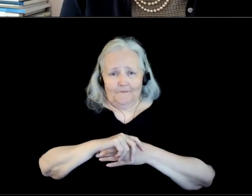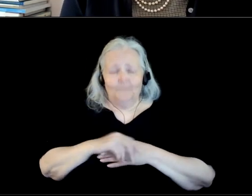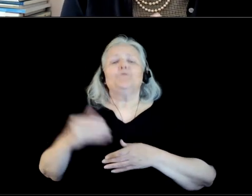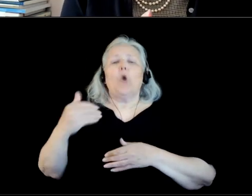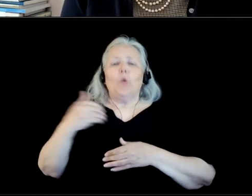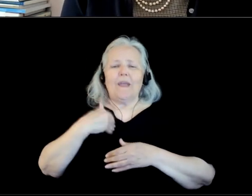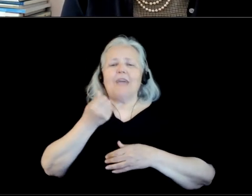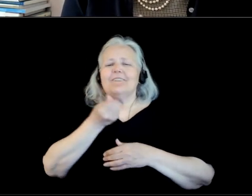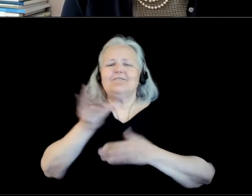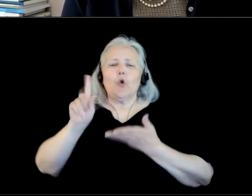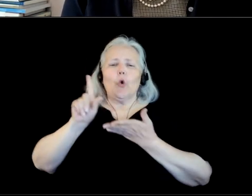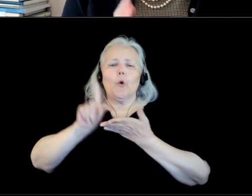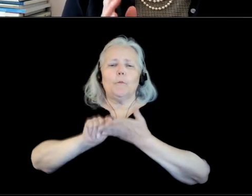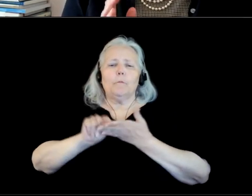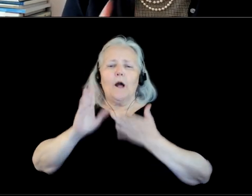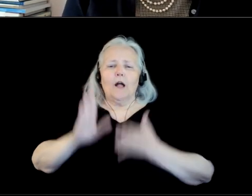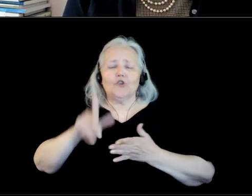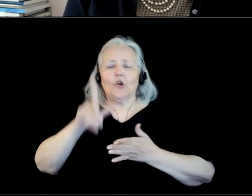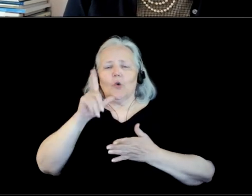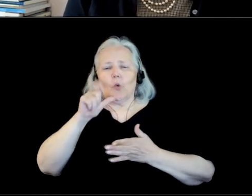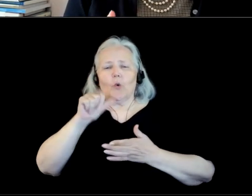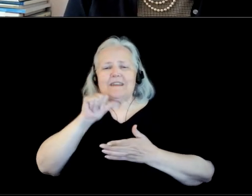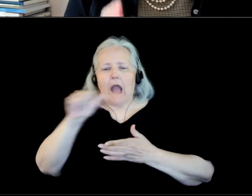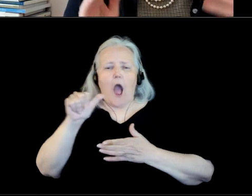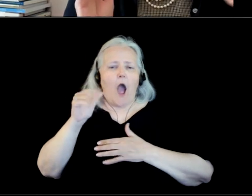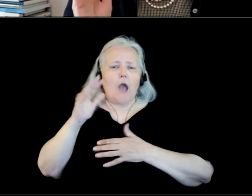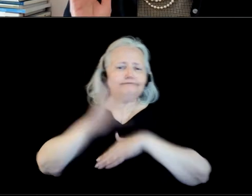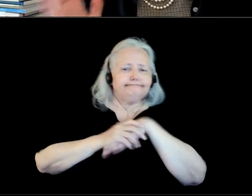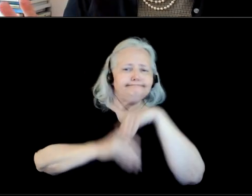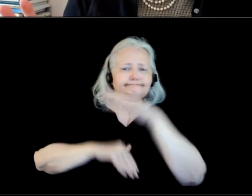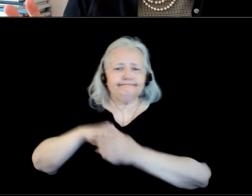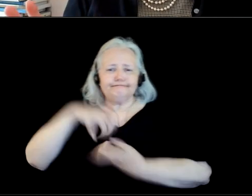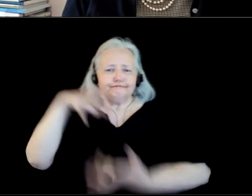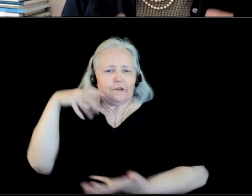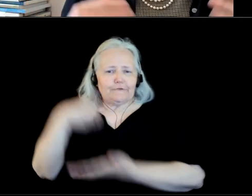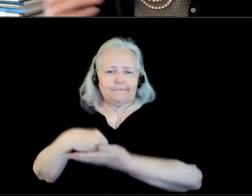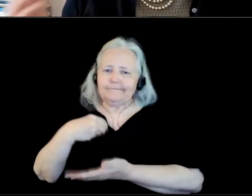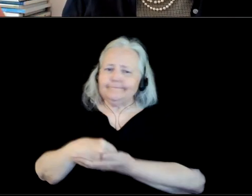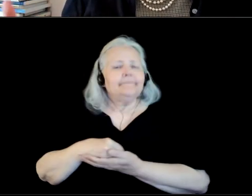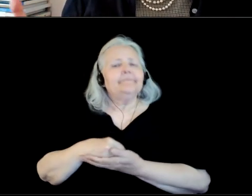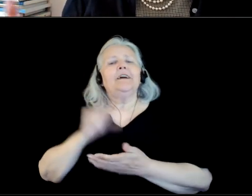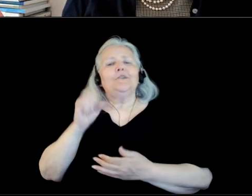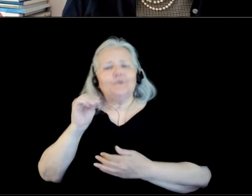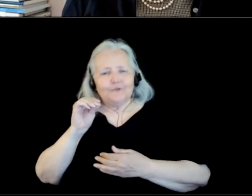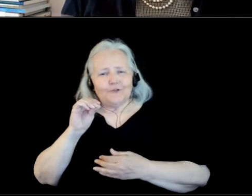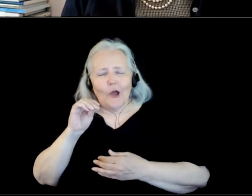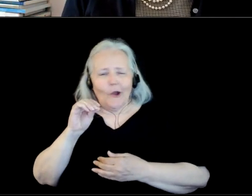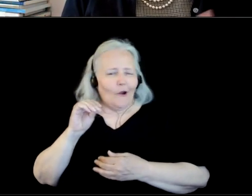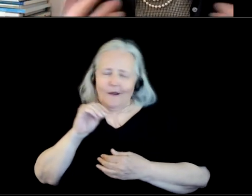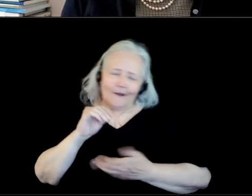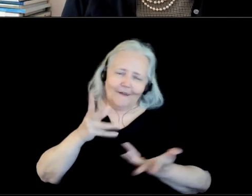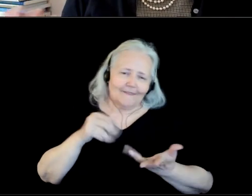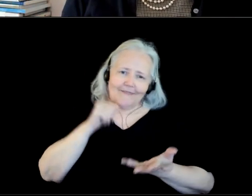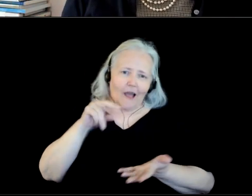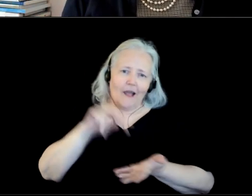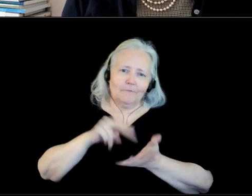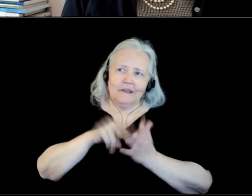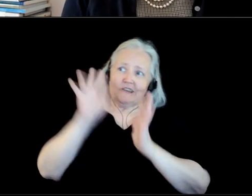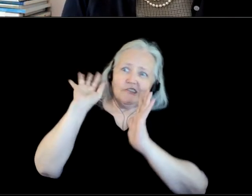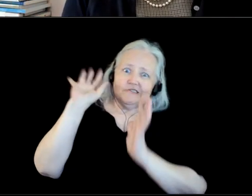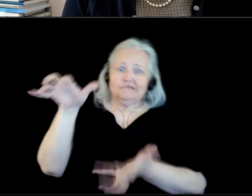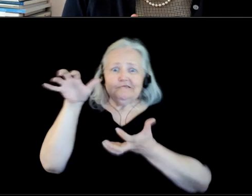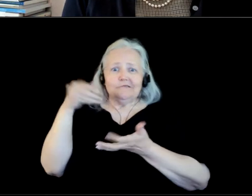are not like making scads of money. And I think the Linguistic Society of America's journal, Language, it's not making scads of money off of your service as a